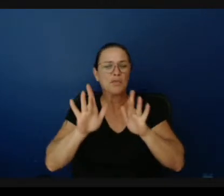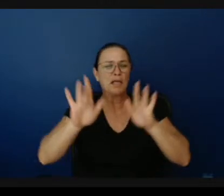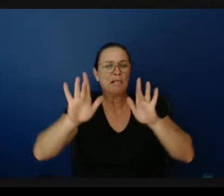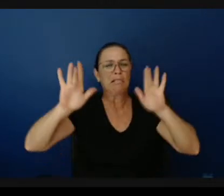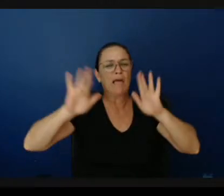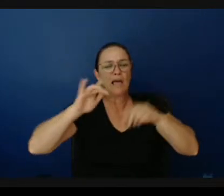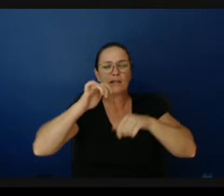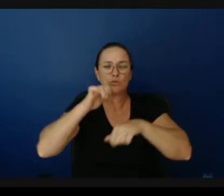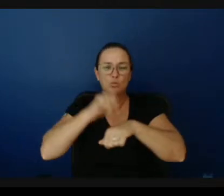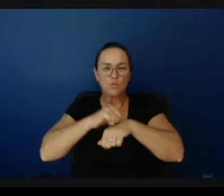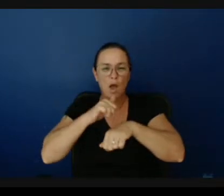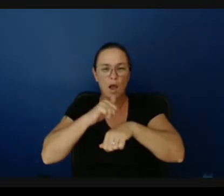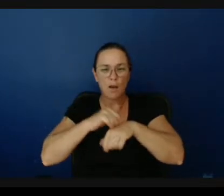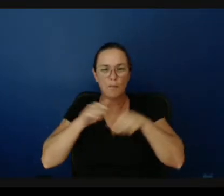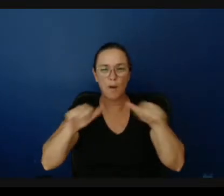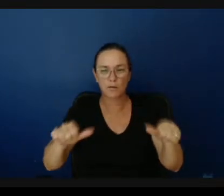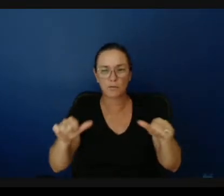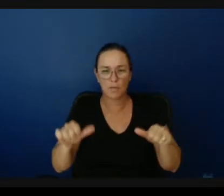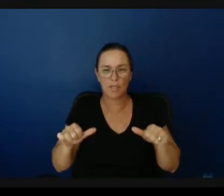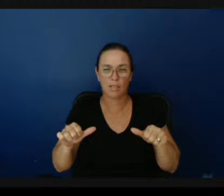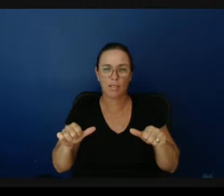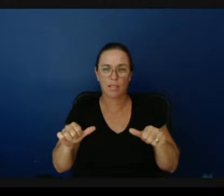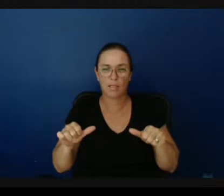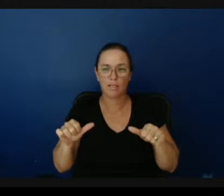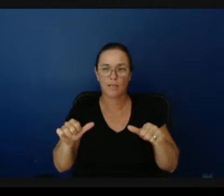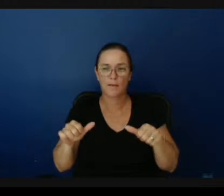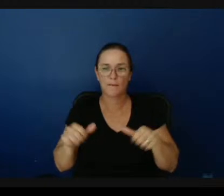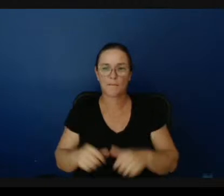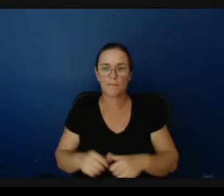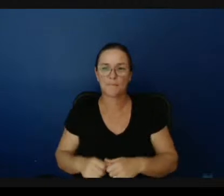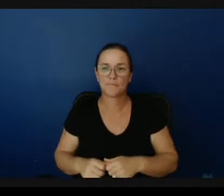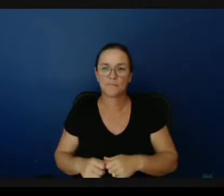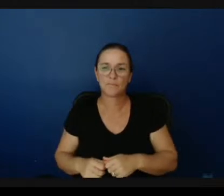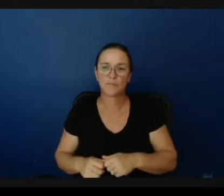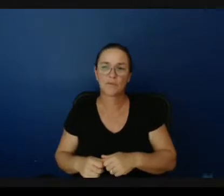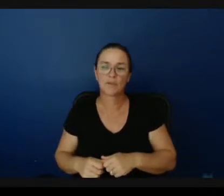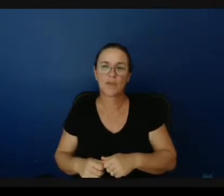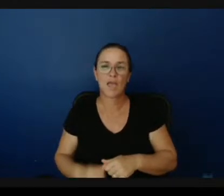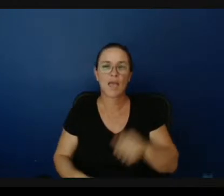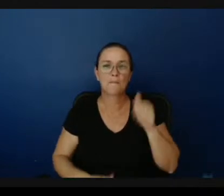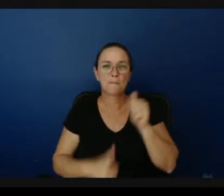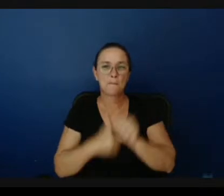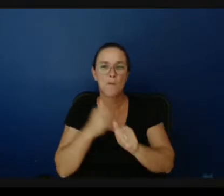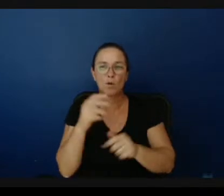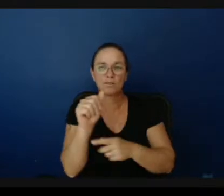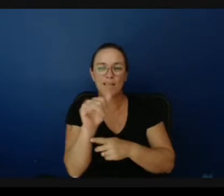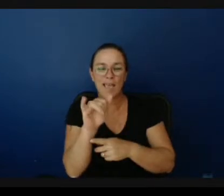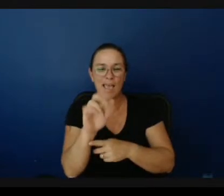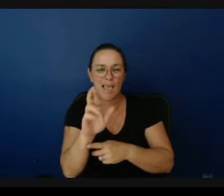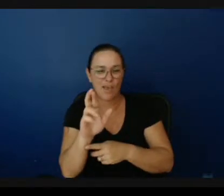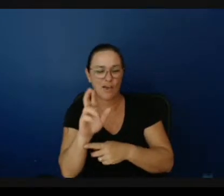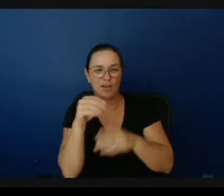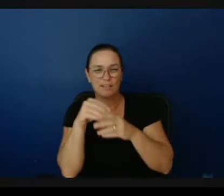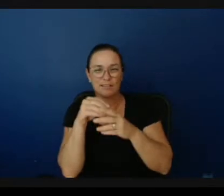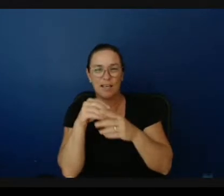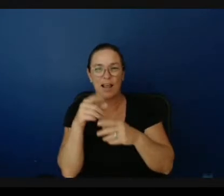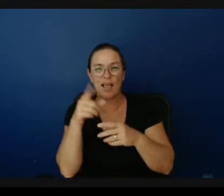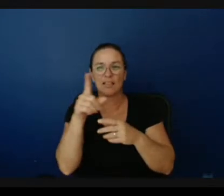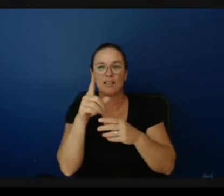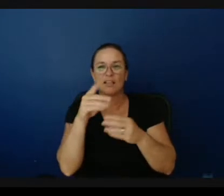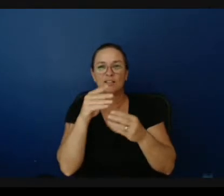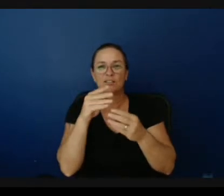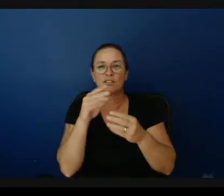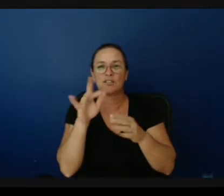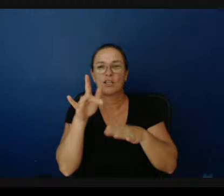you'll find out there that are mostly air. And this rock can be easily turned into powder with just